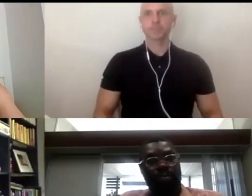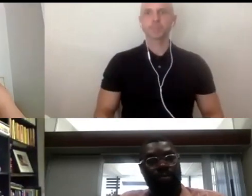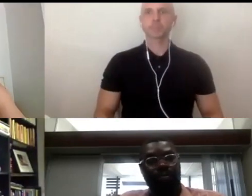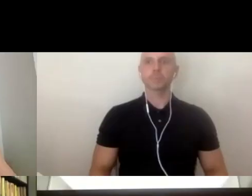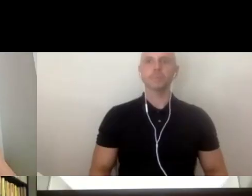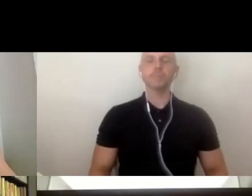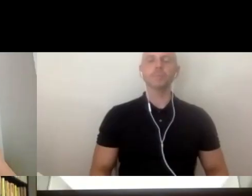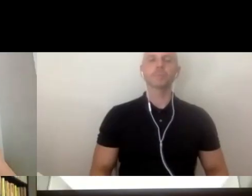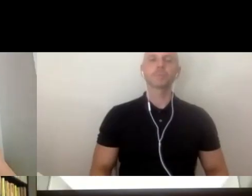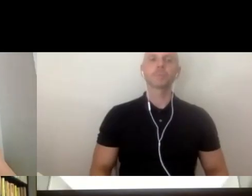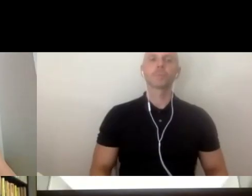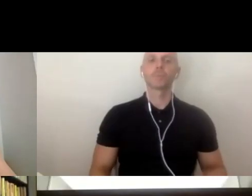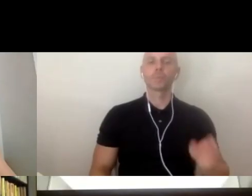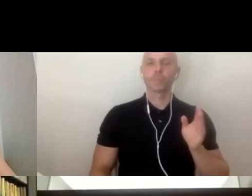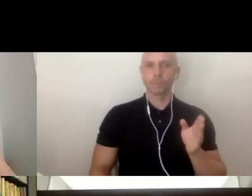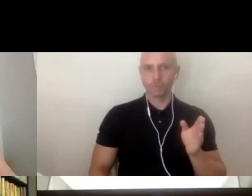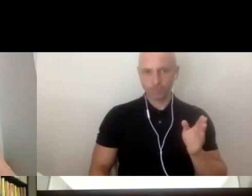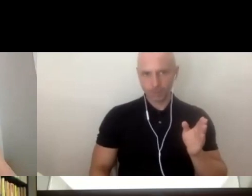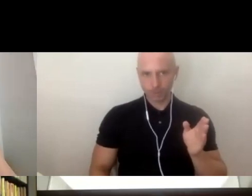currently with the city's